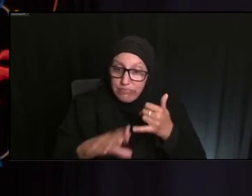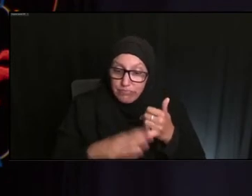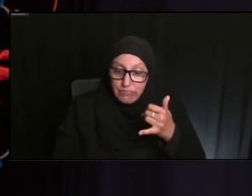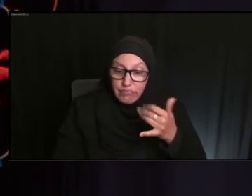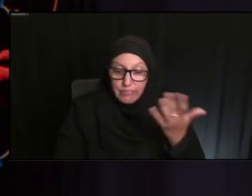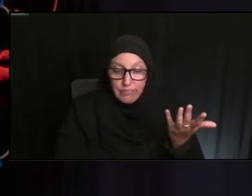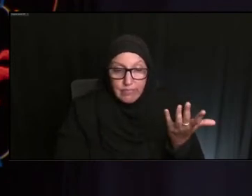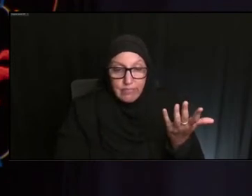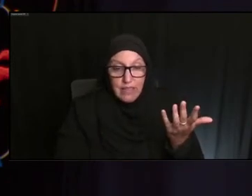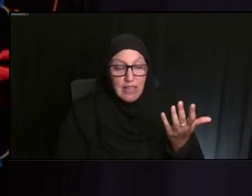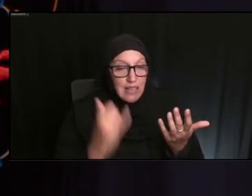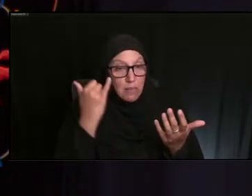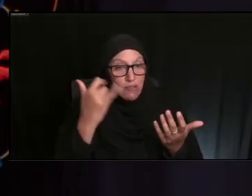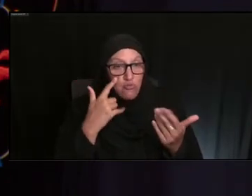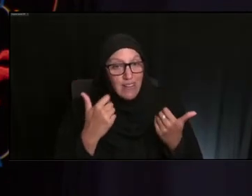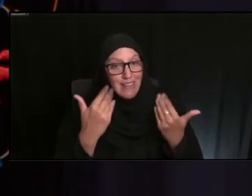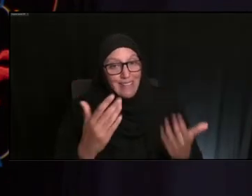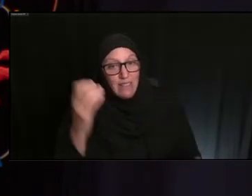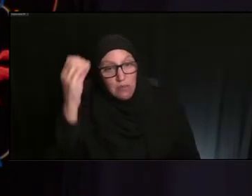the king.